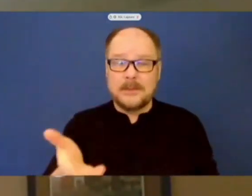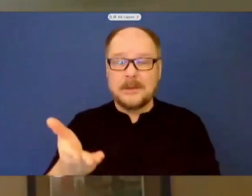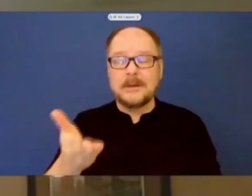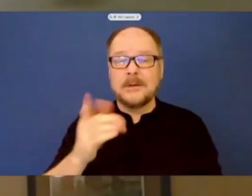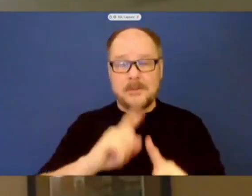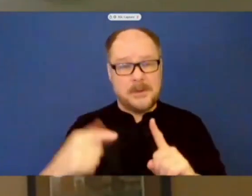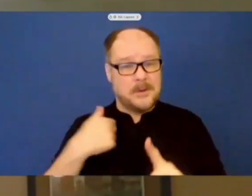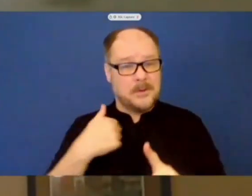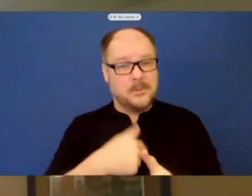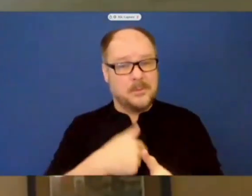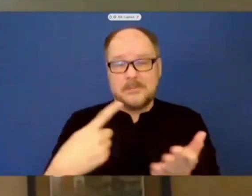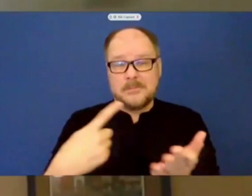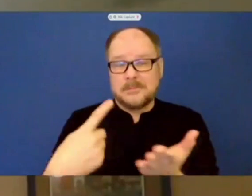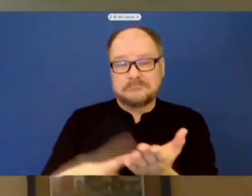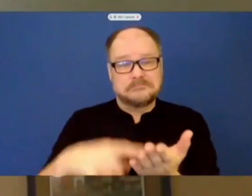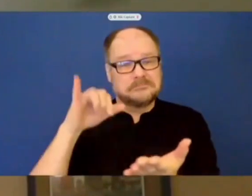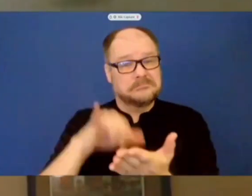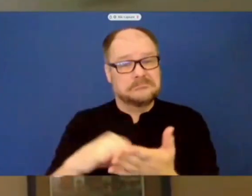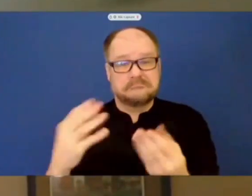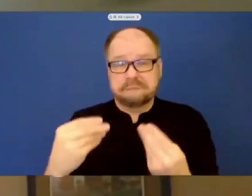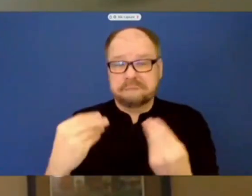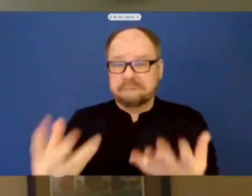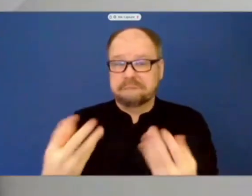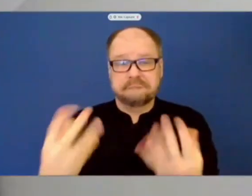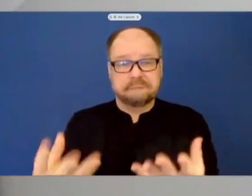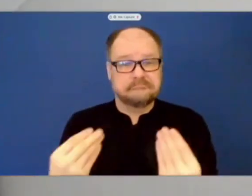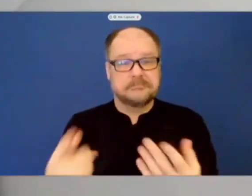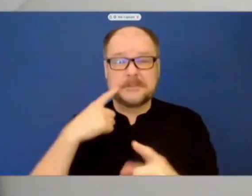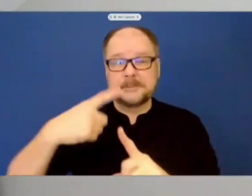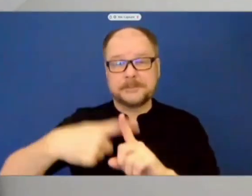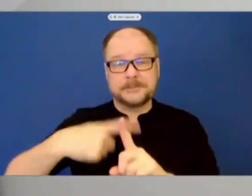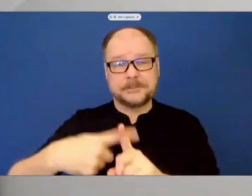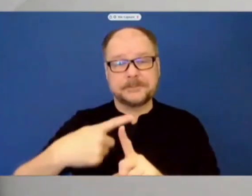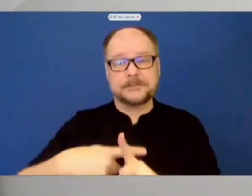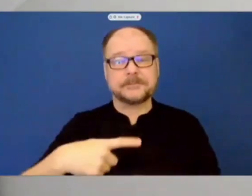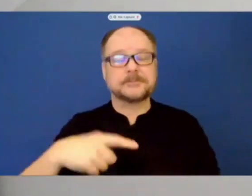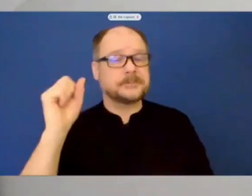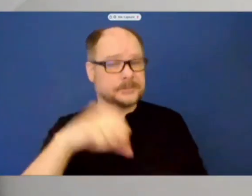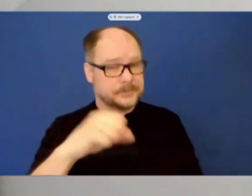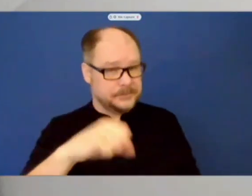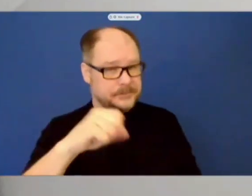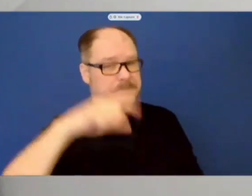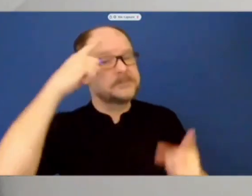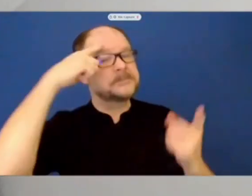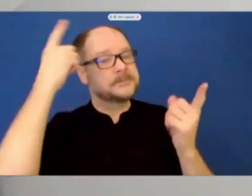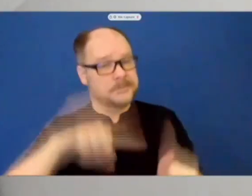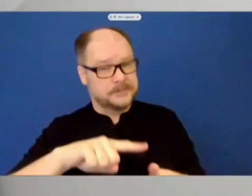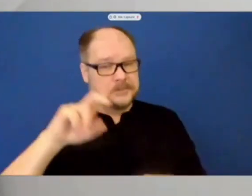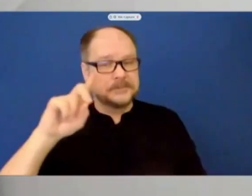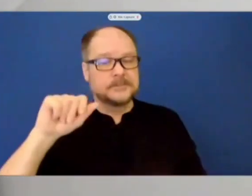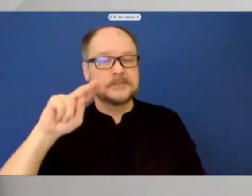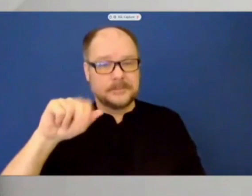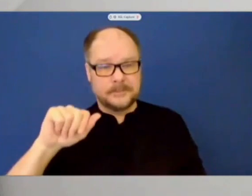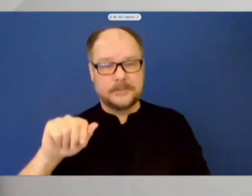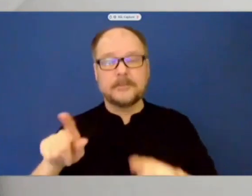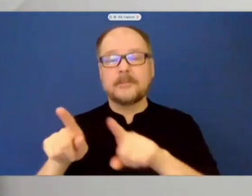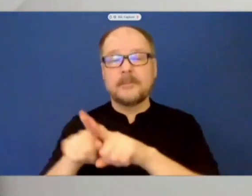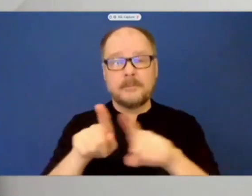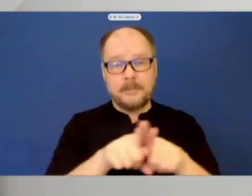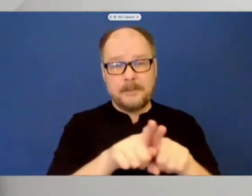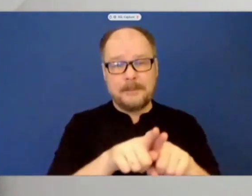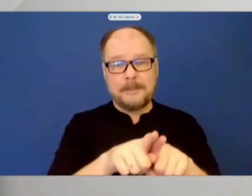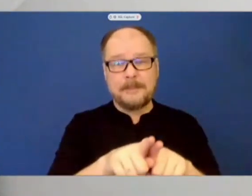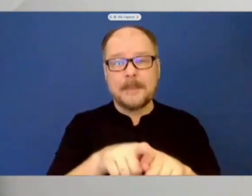that for several months. Yes, I completely agree with what you said. And I would also say that we have